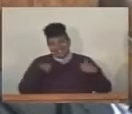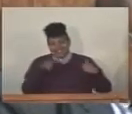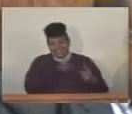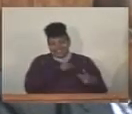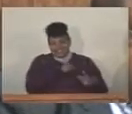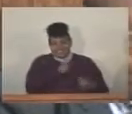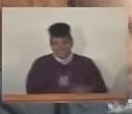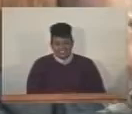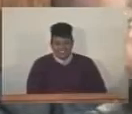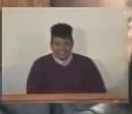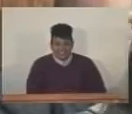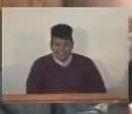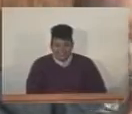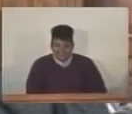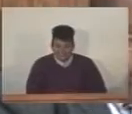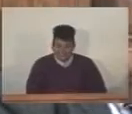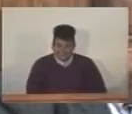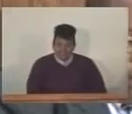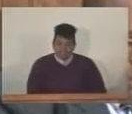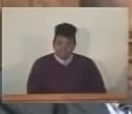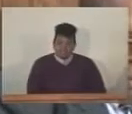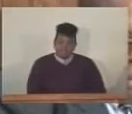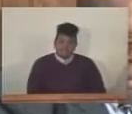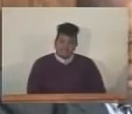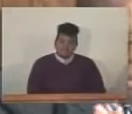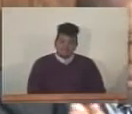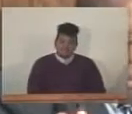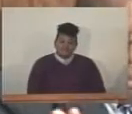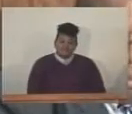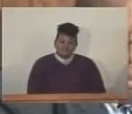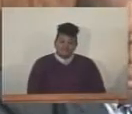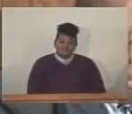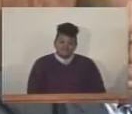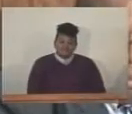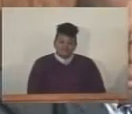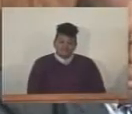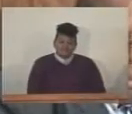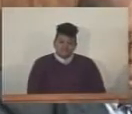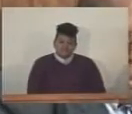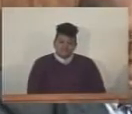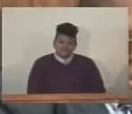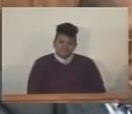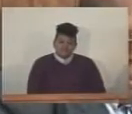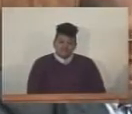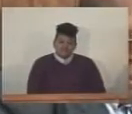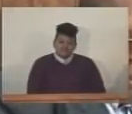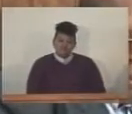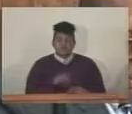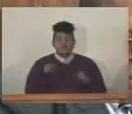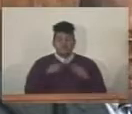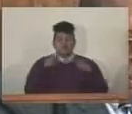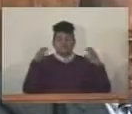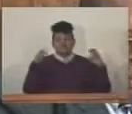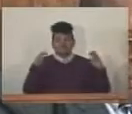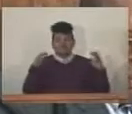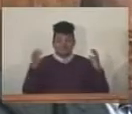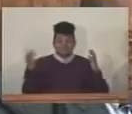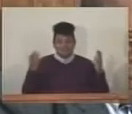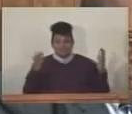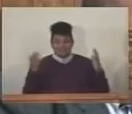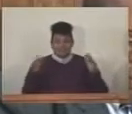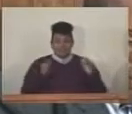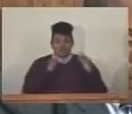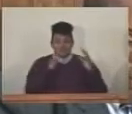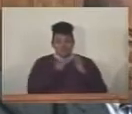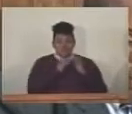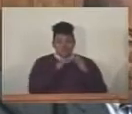I'm not really supposed to do this, you know. But don't the magistrates already routinely do it prior to